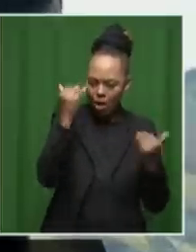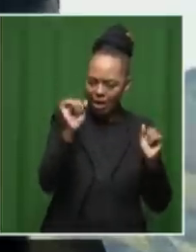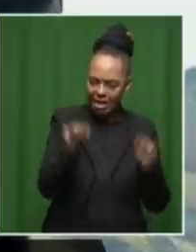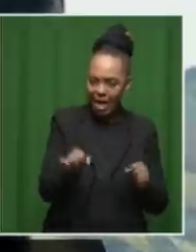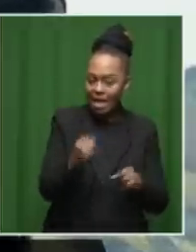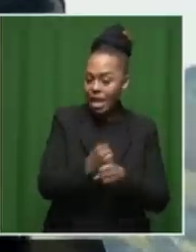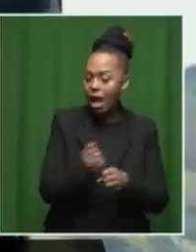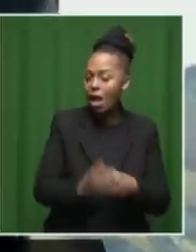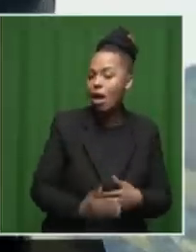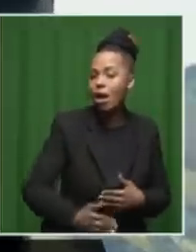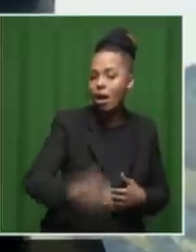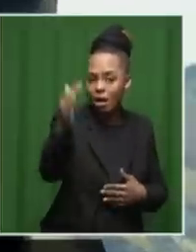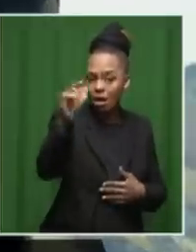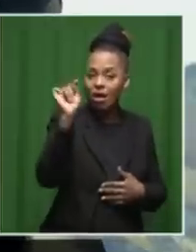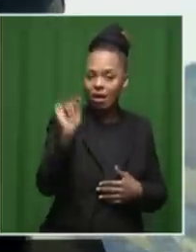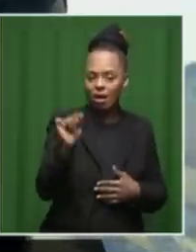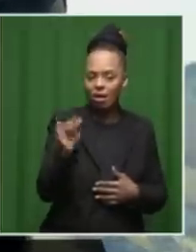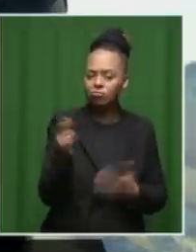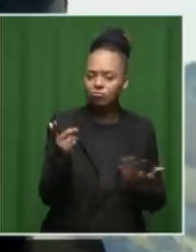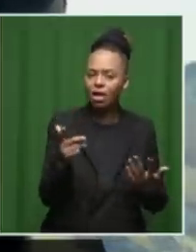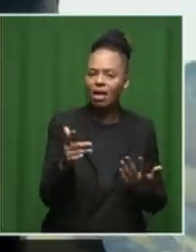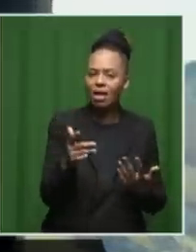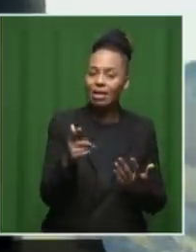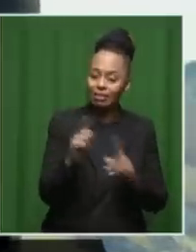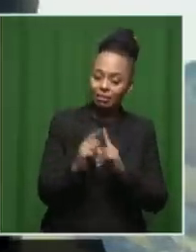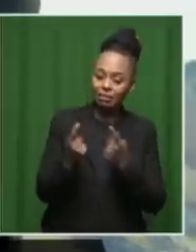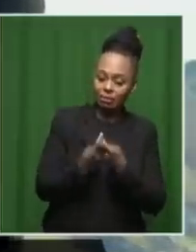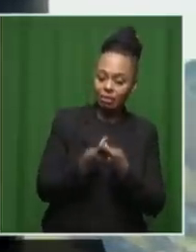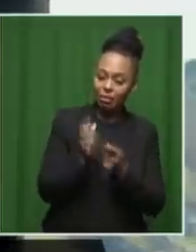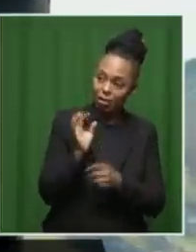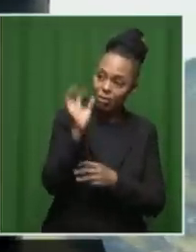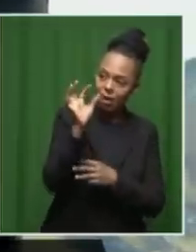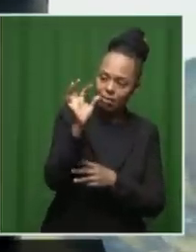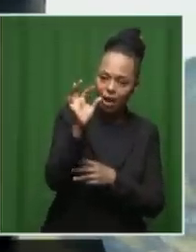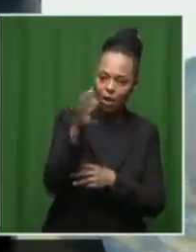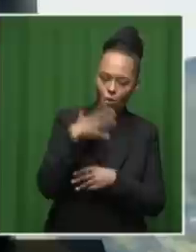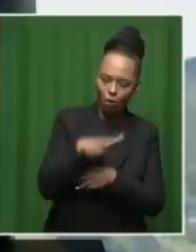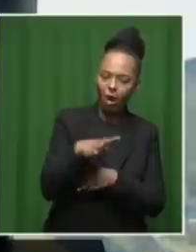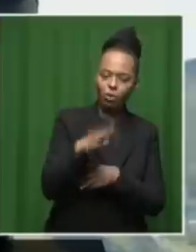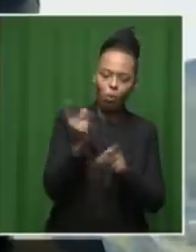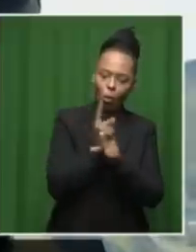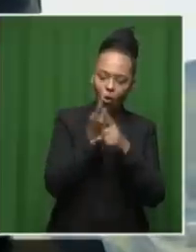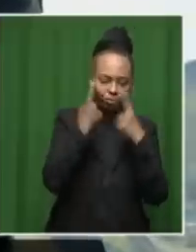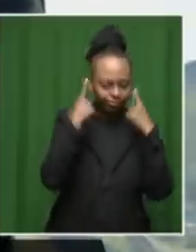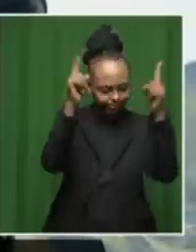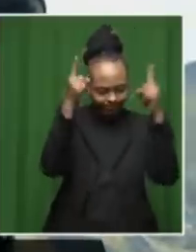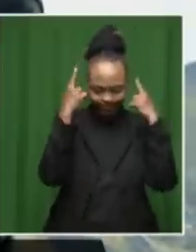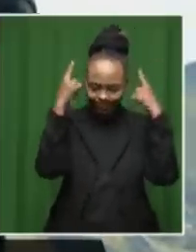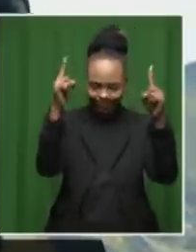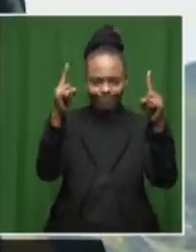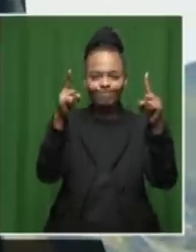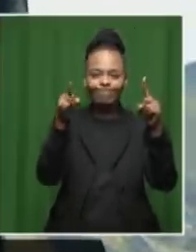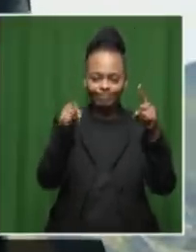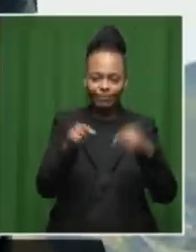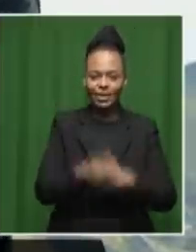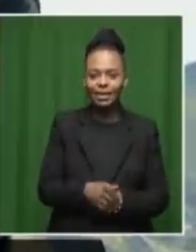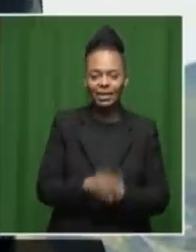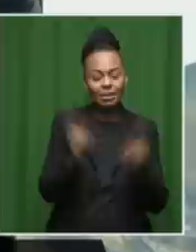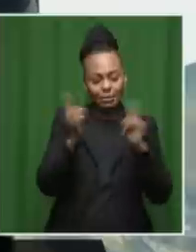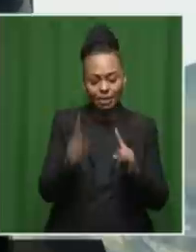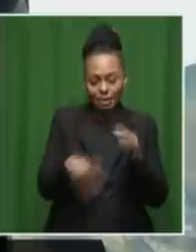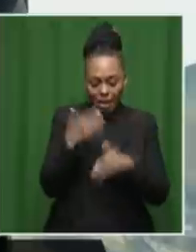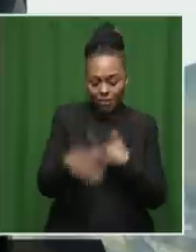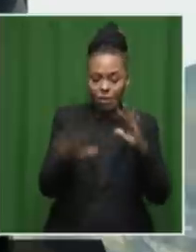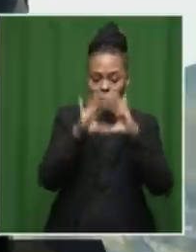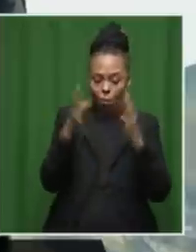come, this side is just going to be, you know, a formidable side, which is what we wanted to see, especially after this World Cup. Indeed,